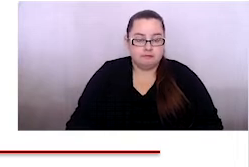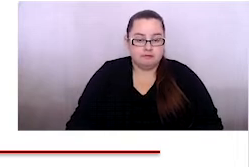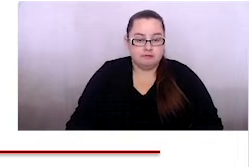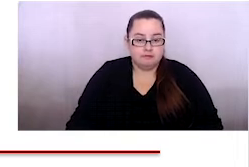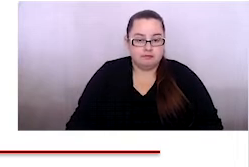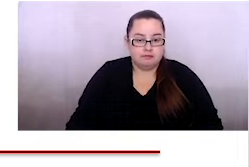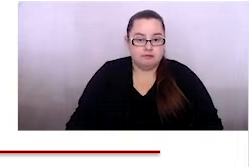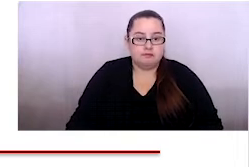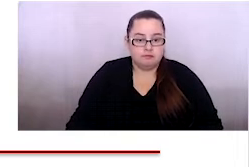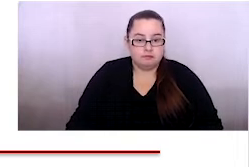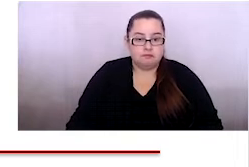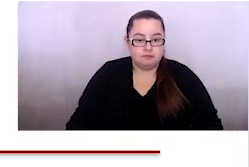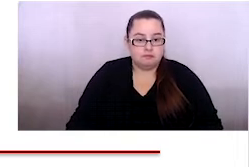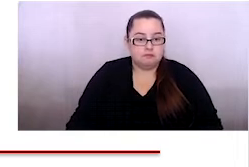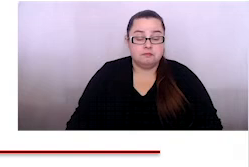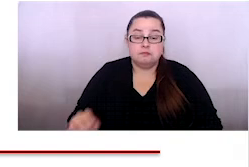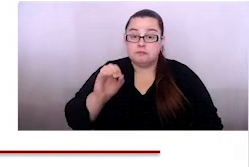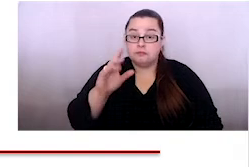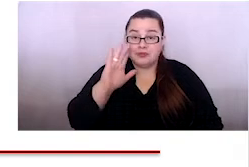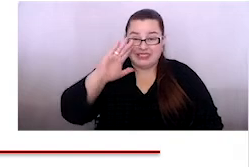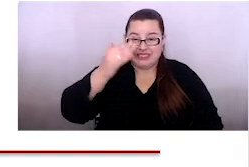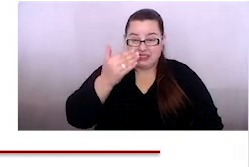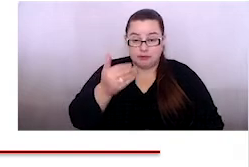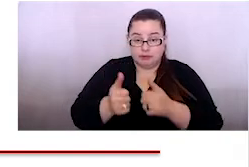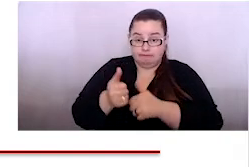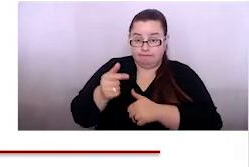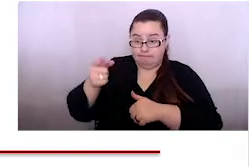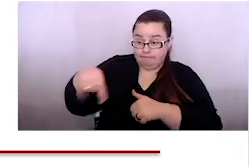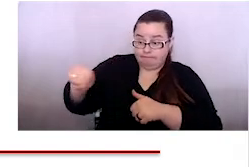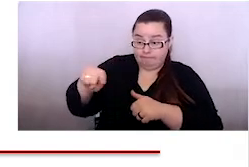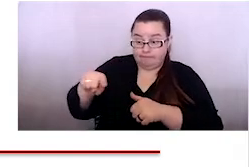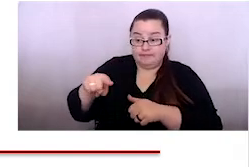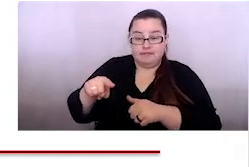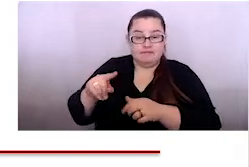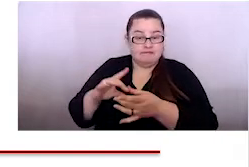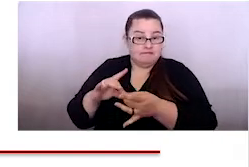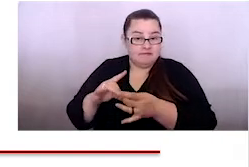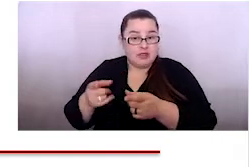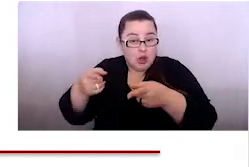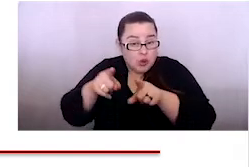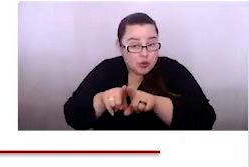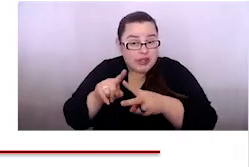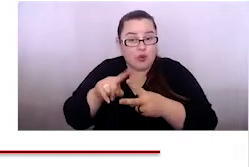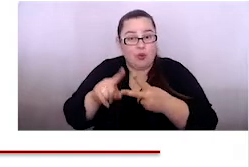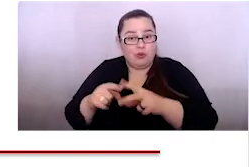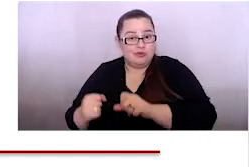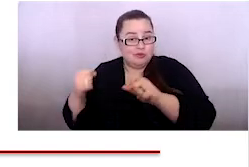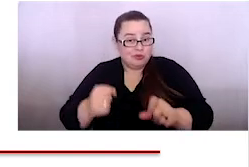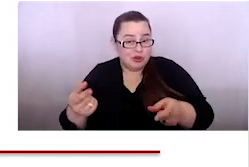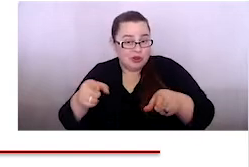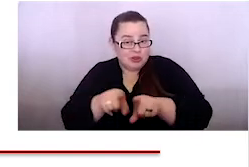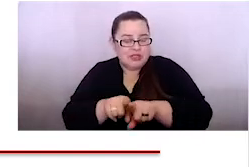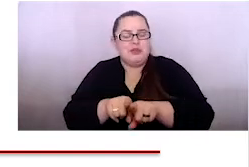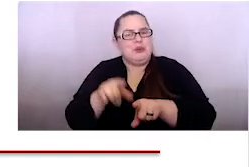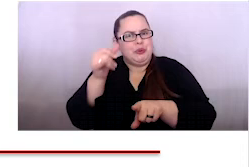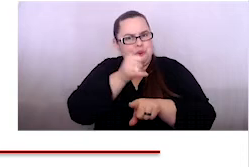Okay, so it looks like most of us have said agree and strongly agree, and I can only imagine the stress that that